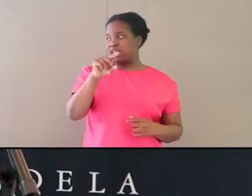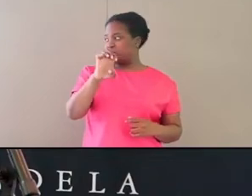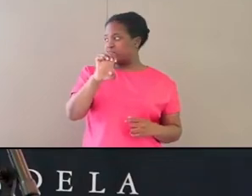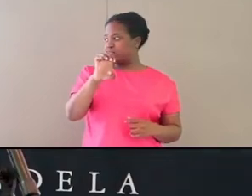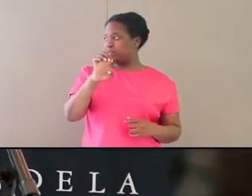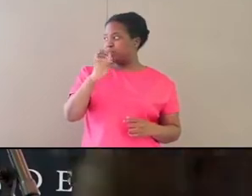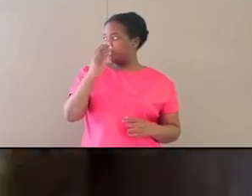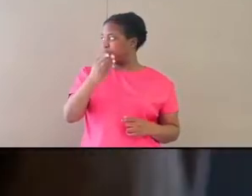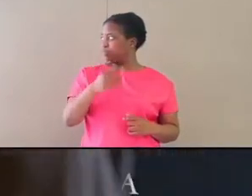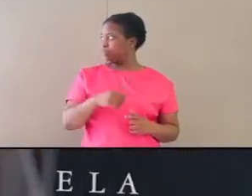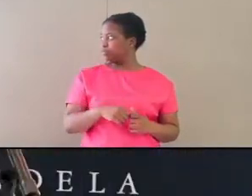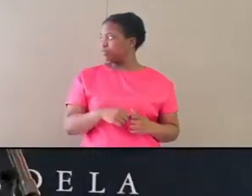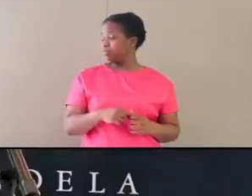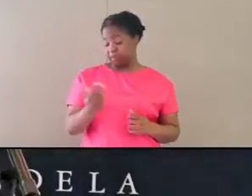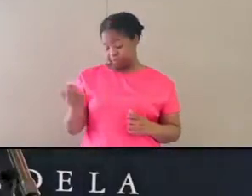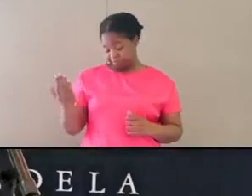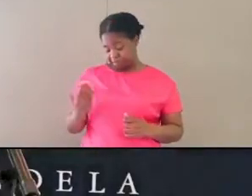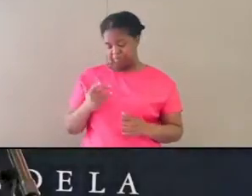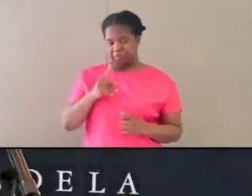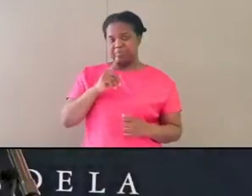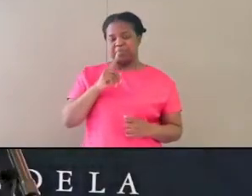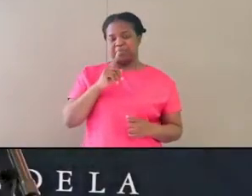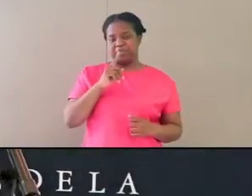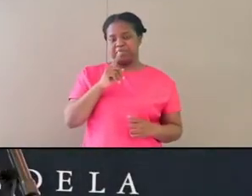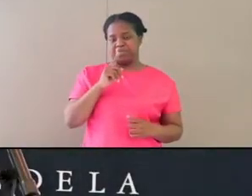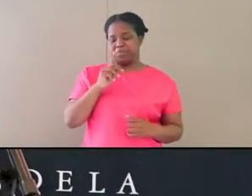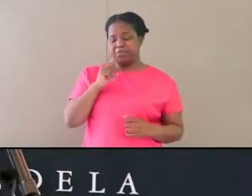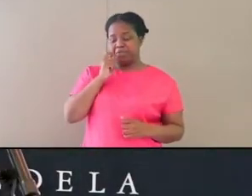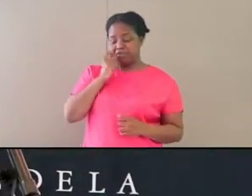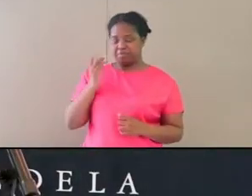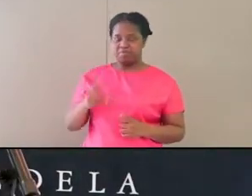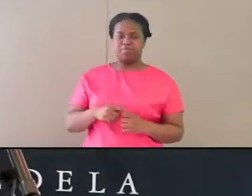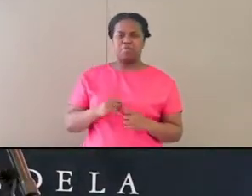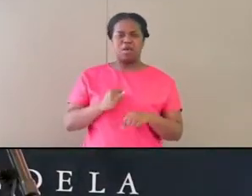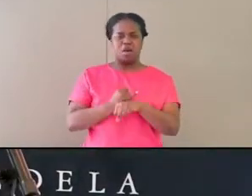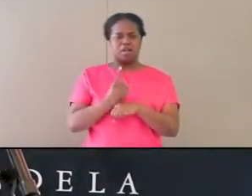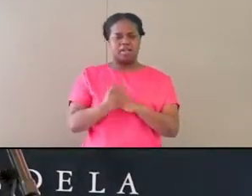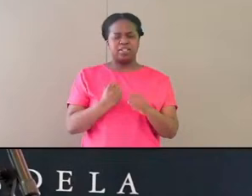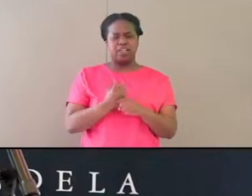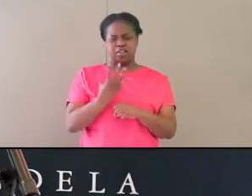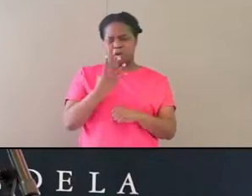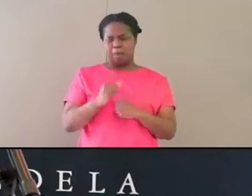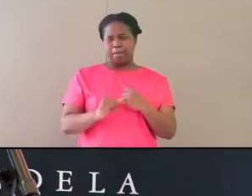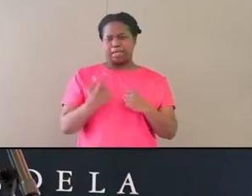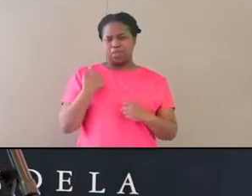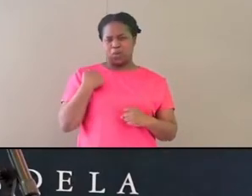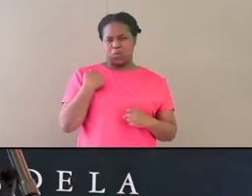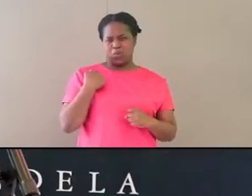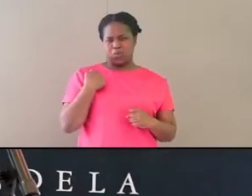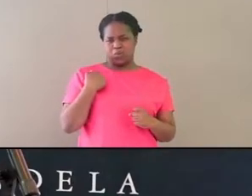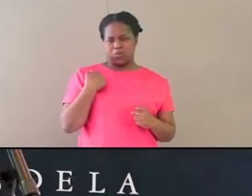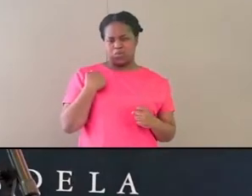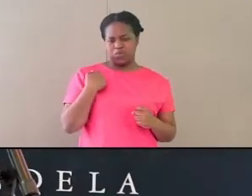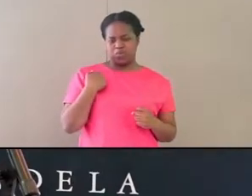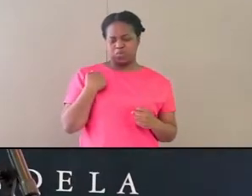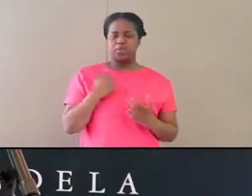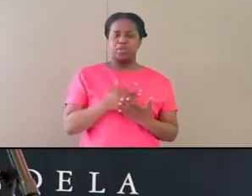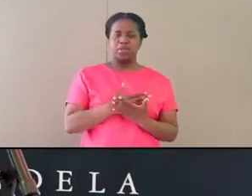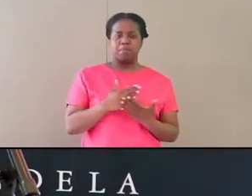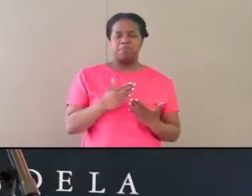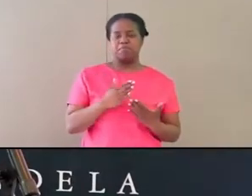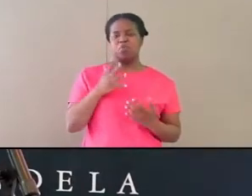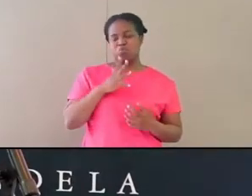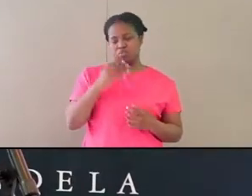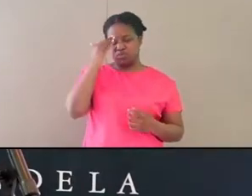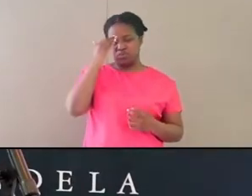you quickly please come up sir earlier this year exactly I think it was about four months ago if I'm not mistaken and for those who care to know